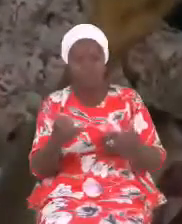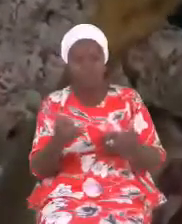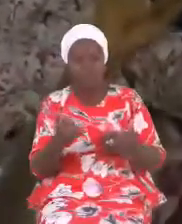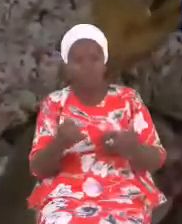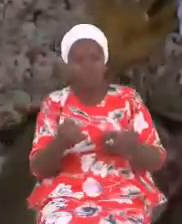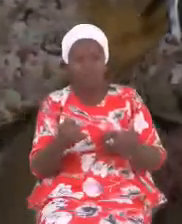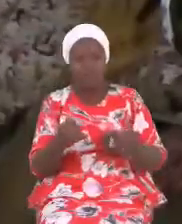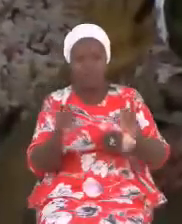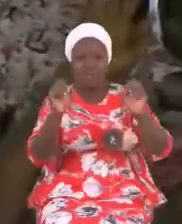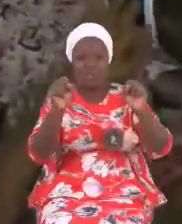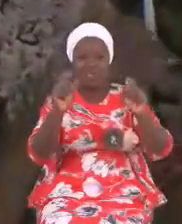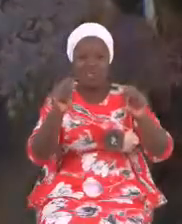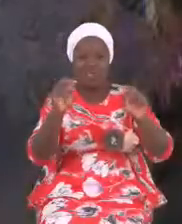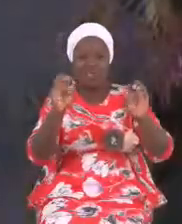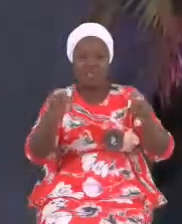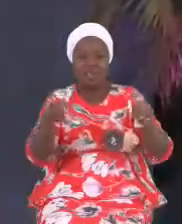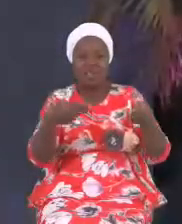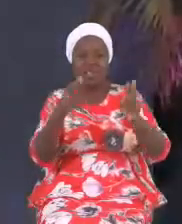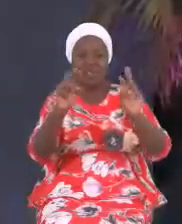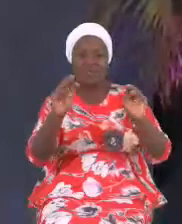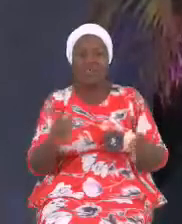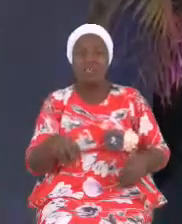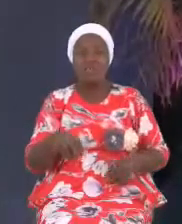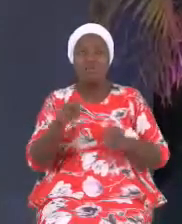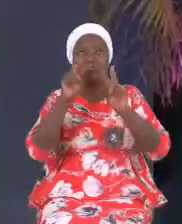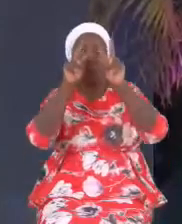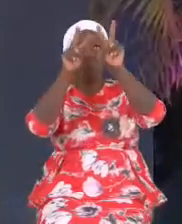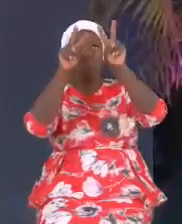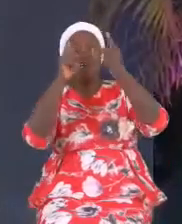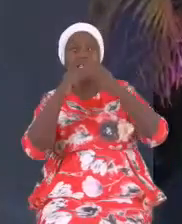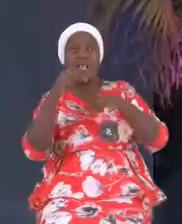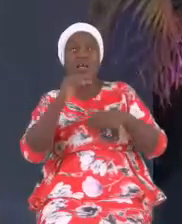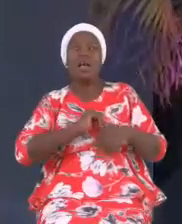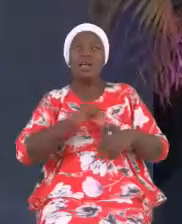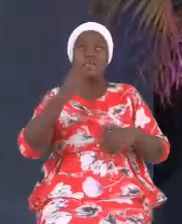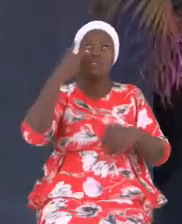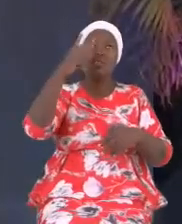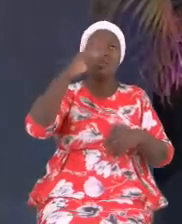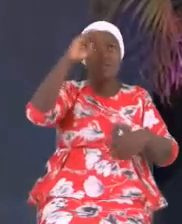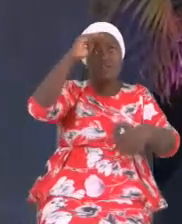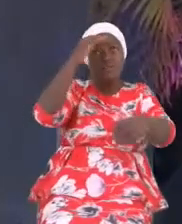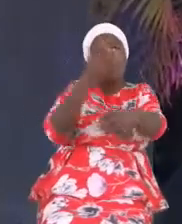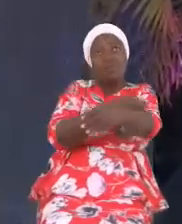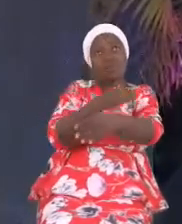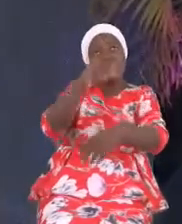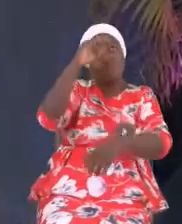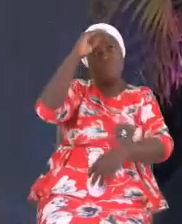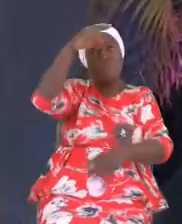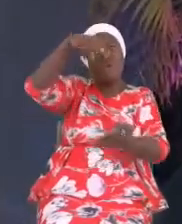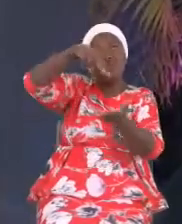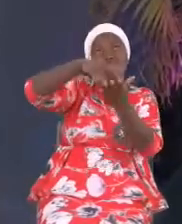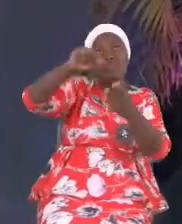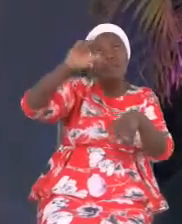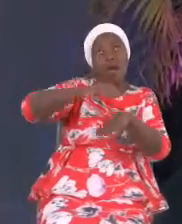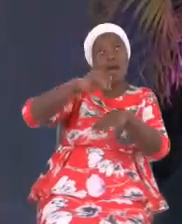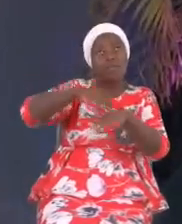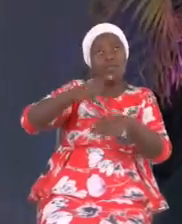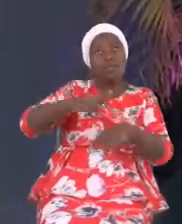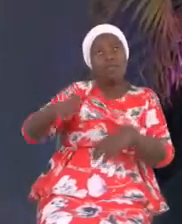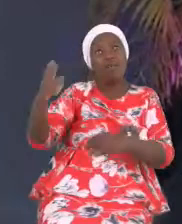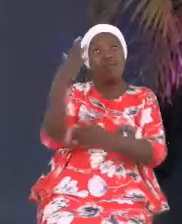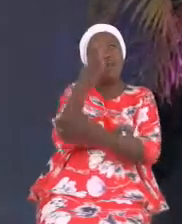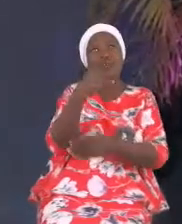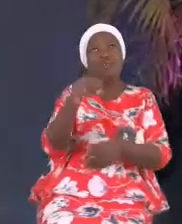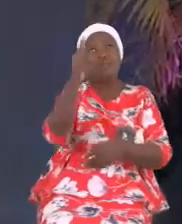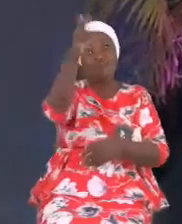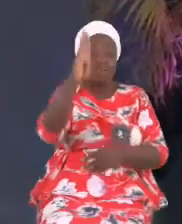Stephen looked up. He said, I see the Son of Man standing at the right hand of God.